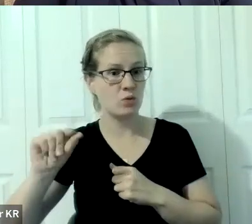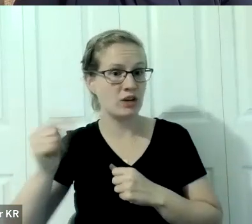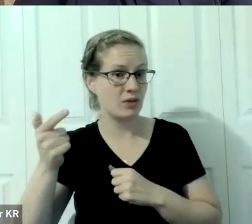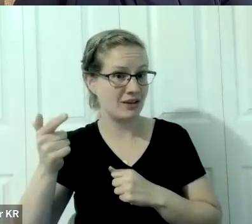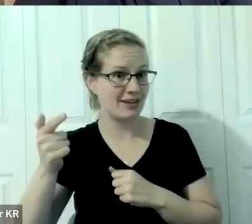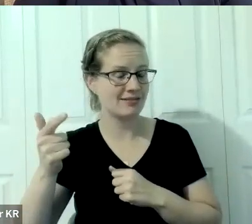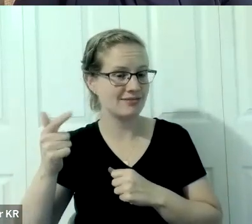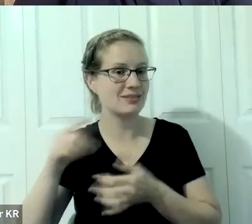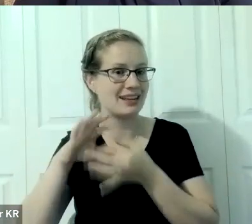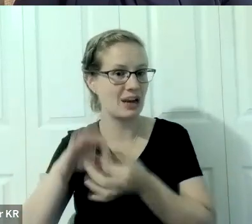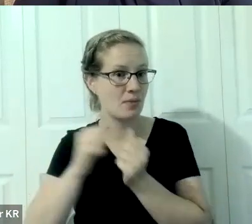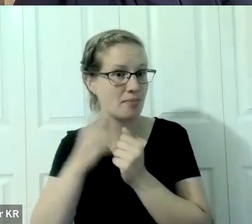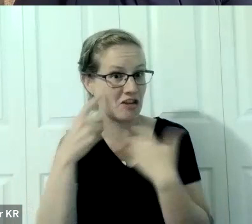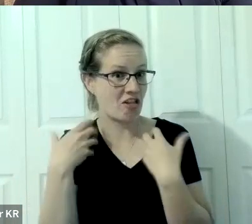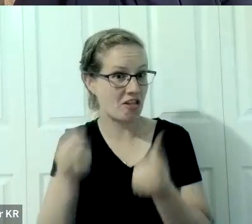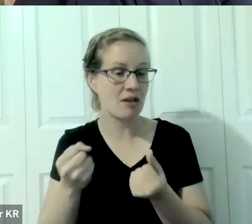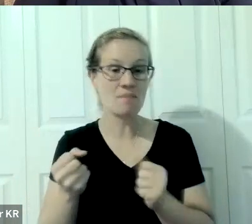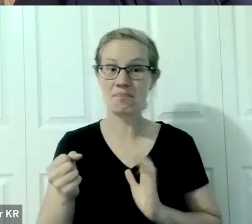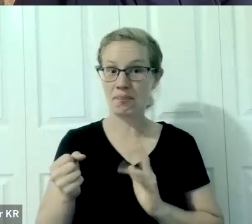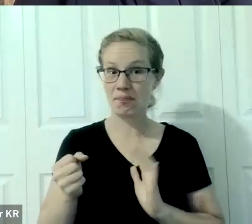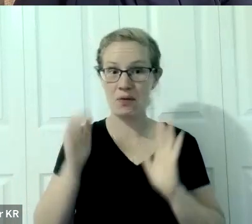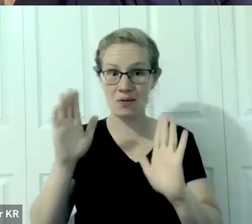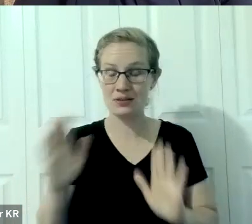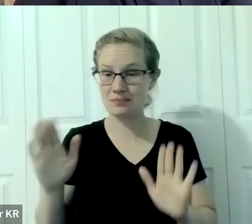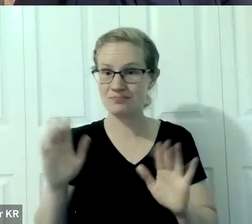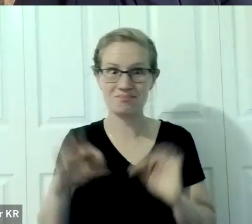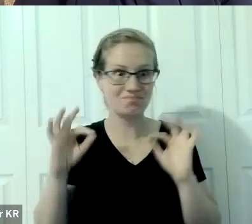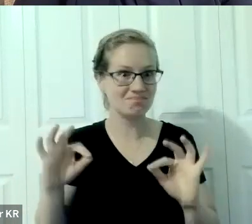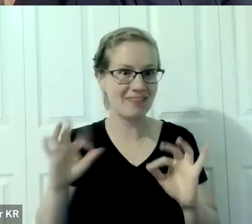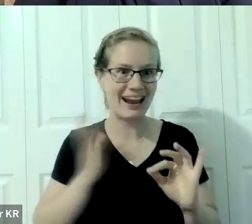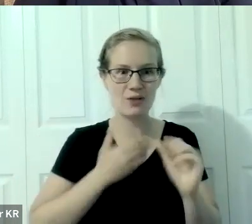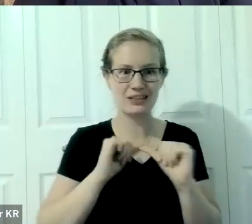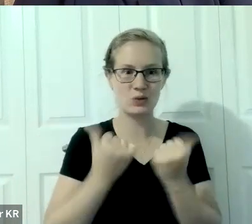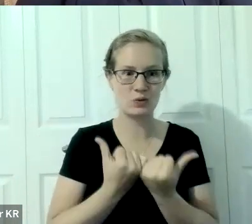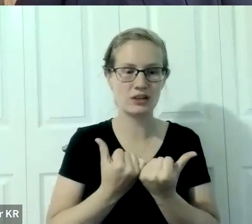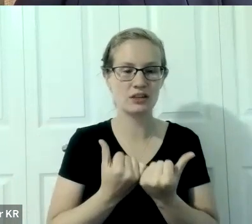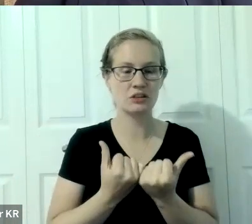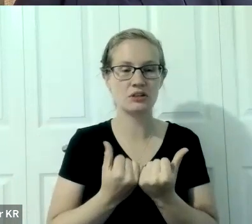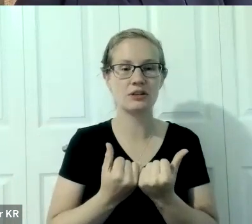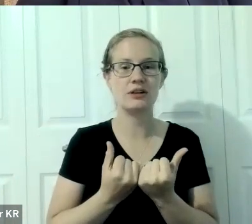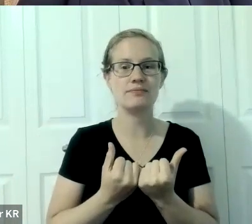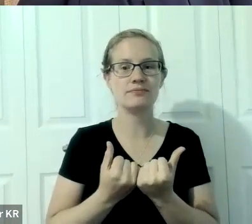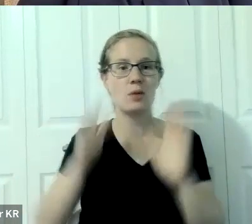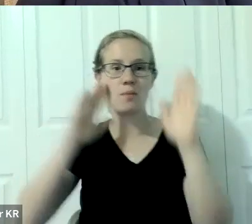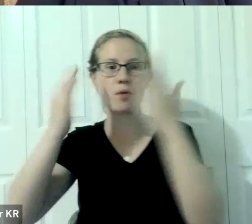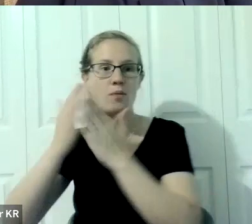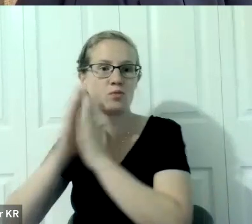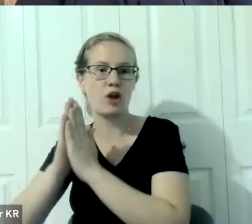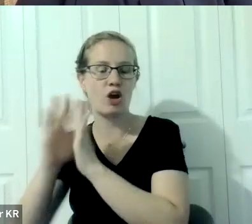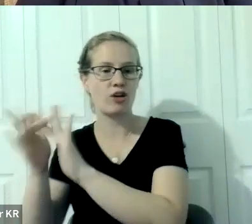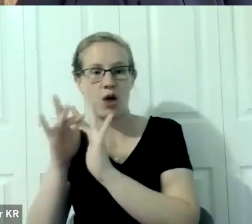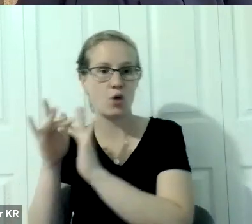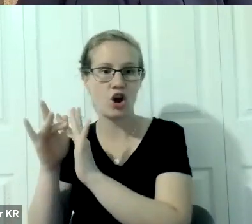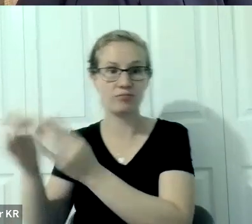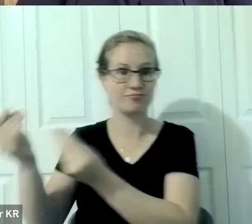and which was, you know, incredible. It was wonderful. And our association heard from the Pope's Prayer Network and offered